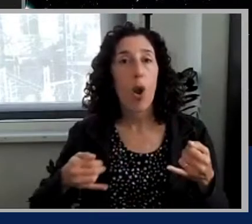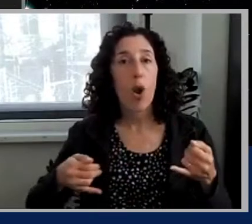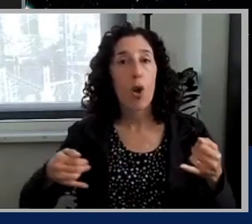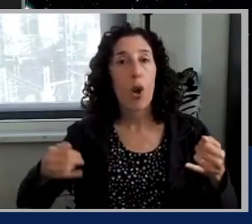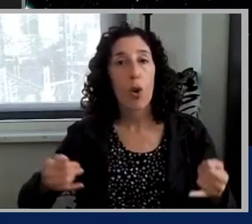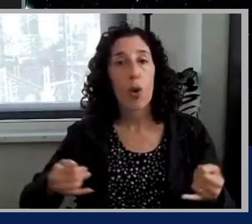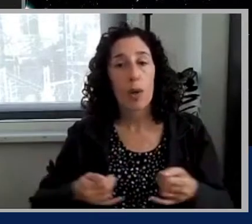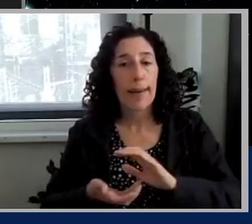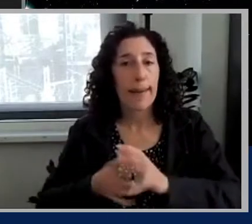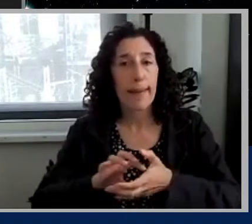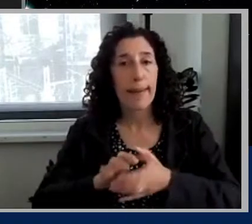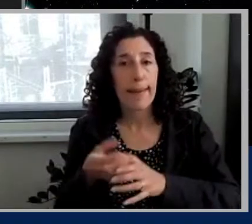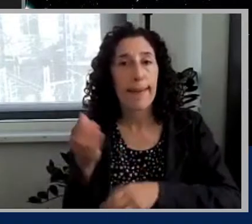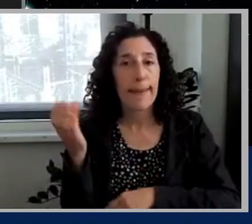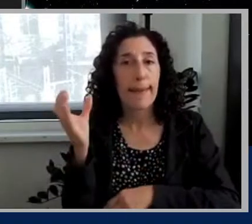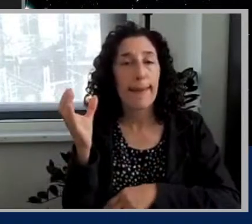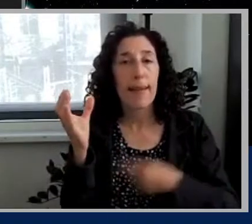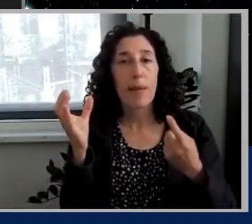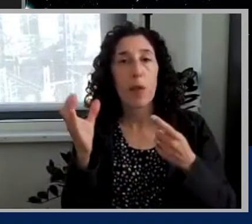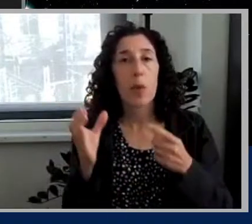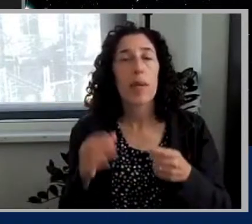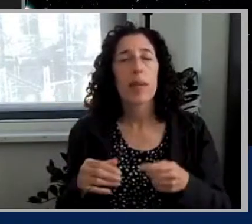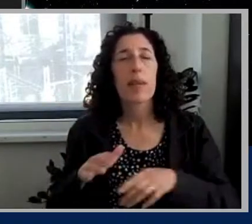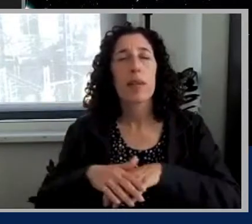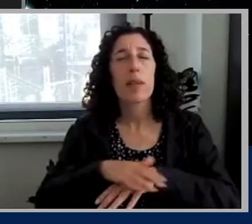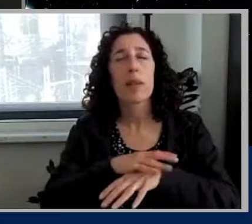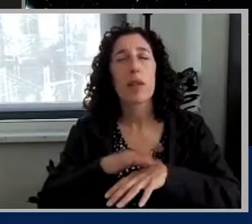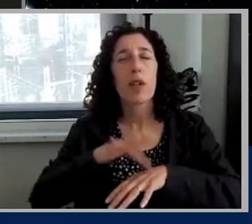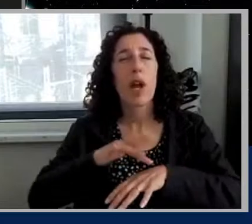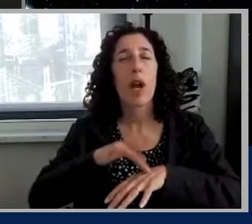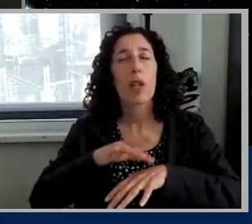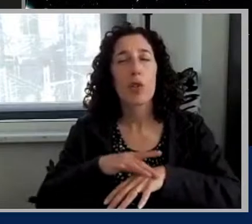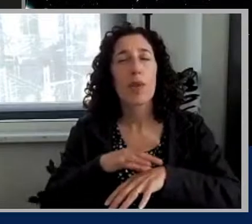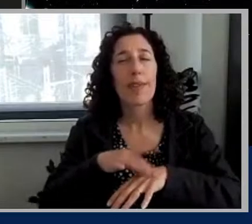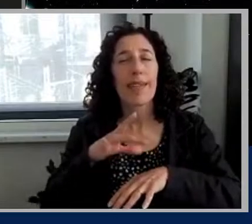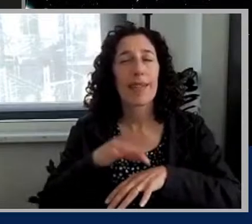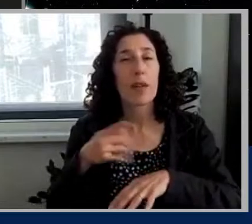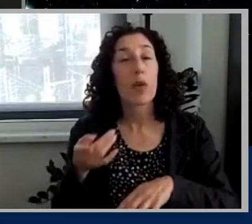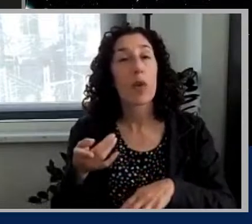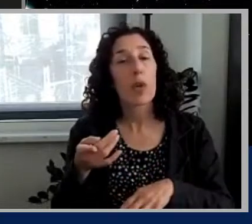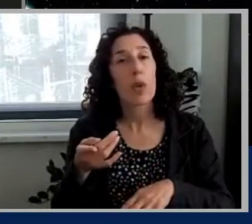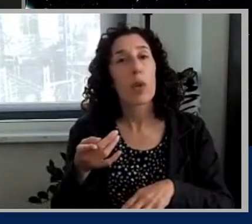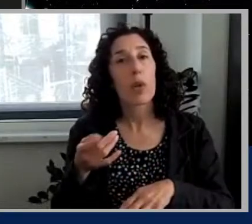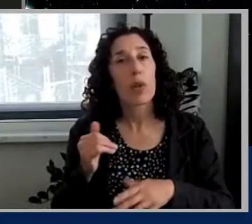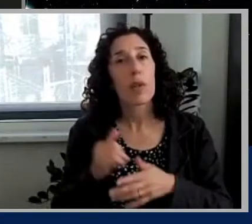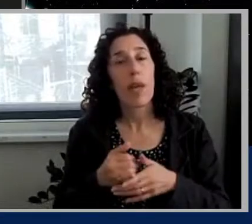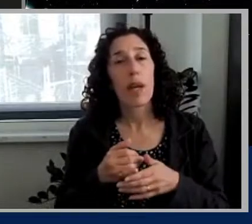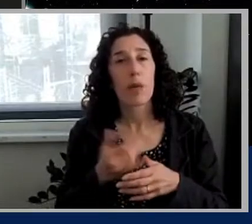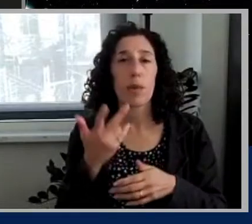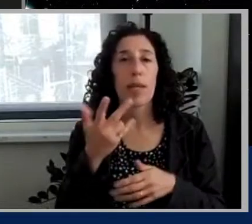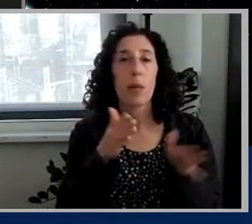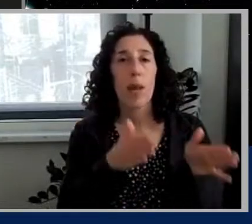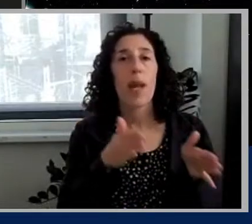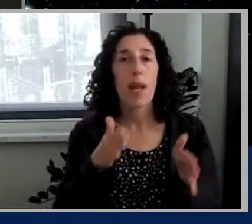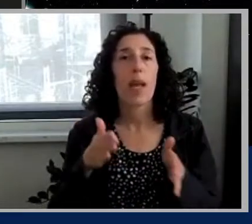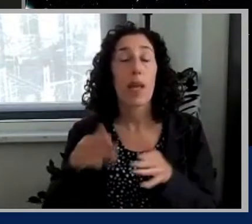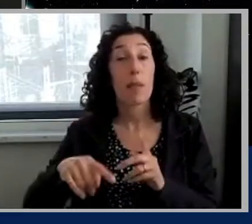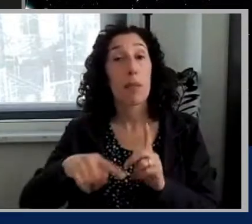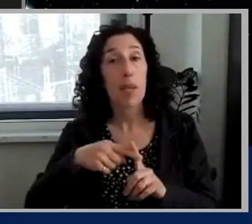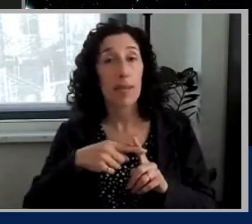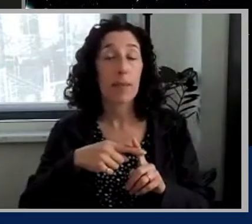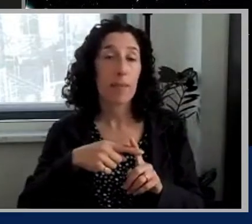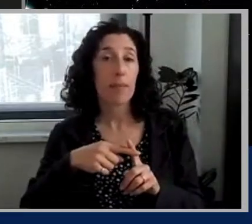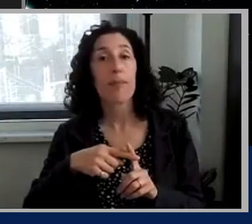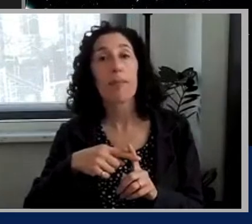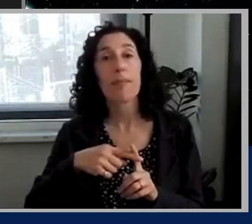And I try to be kind of radically accessible in the classroom. They have the slides in advance of class so they can follow